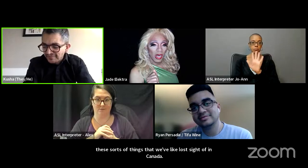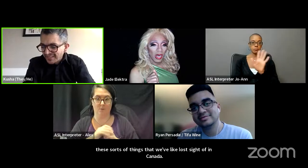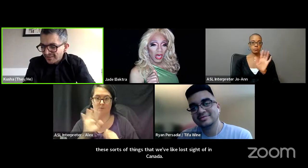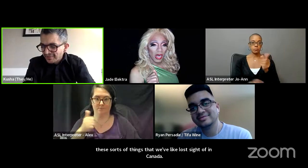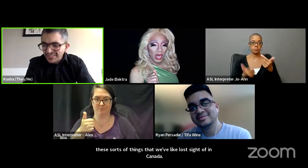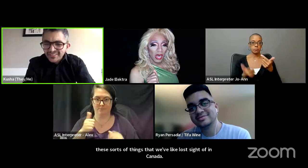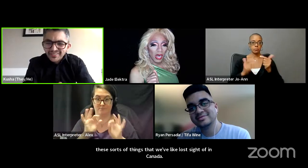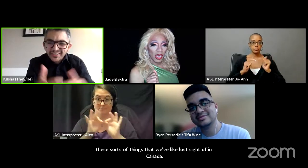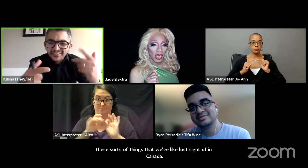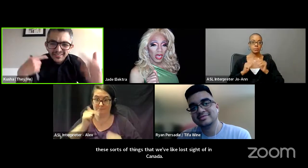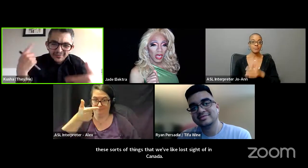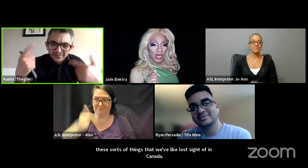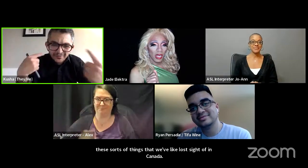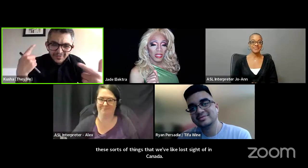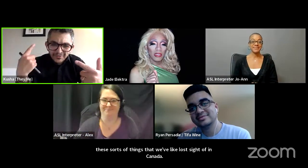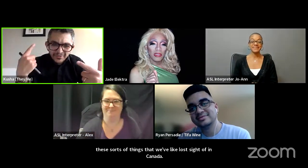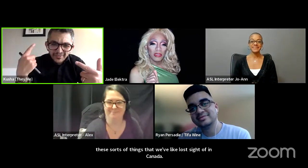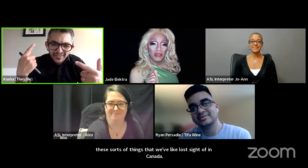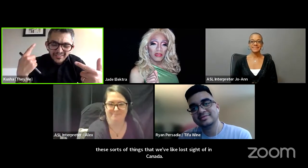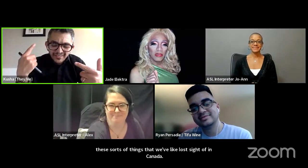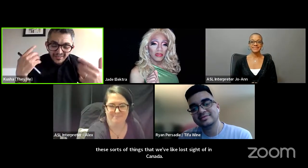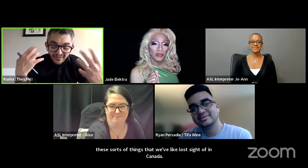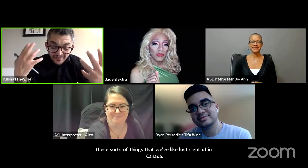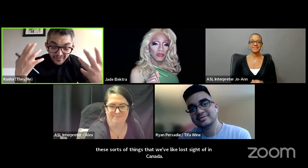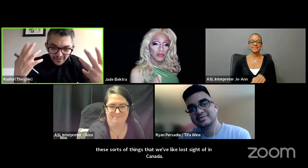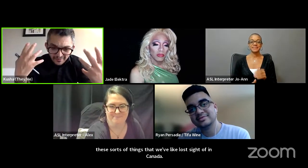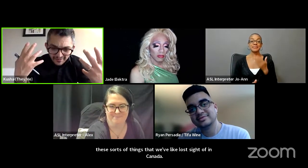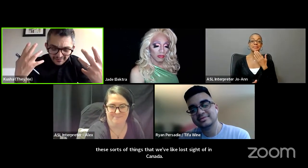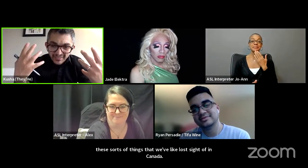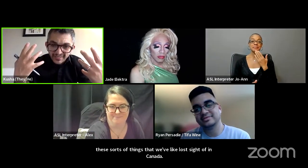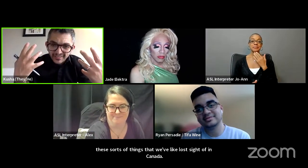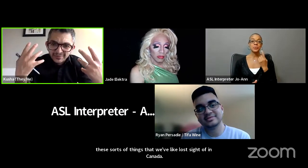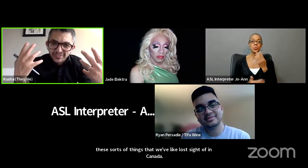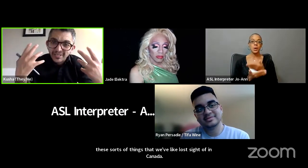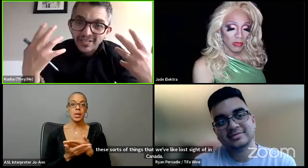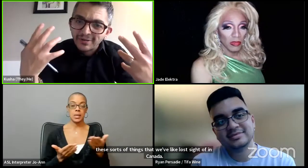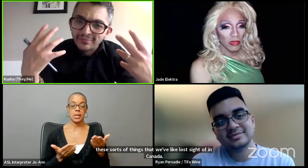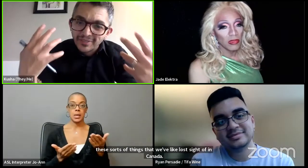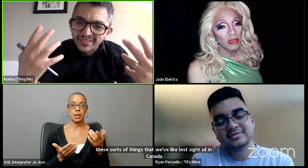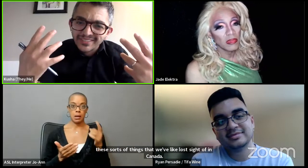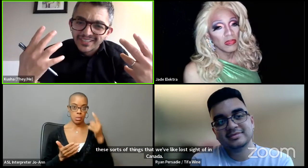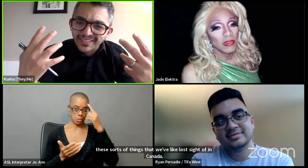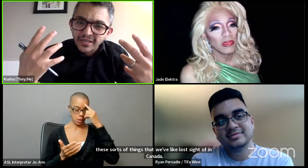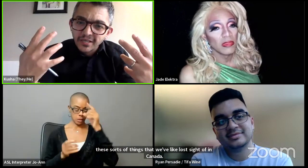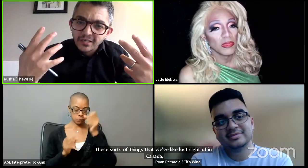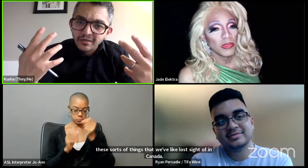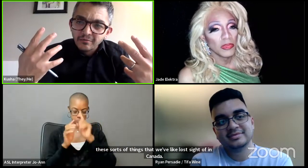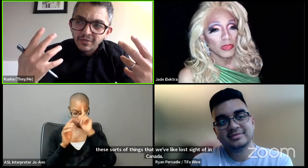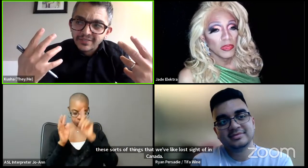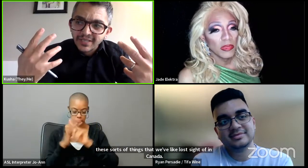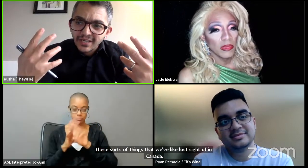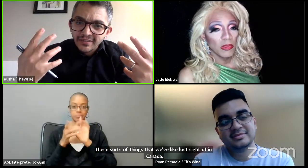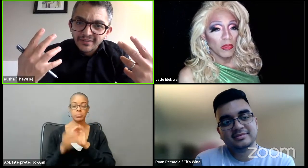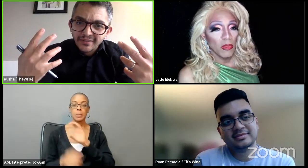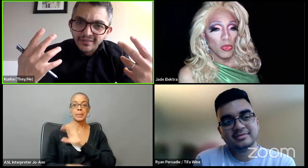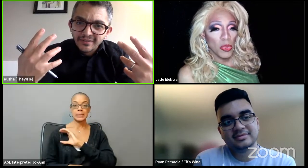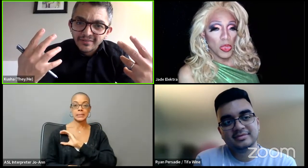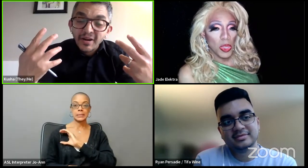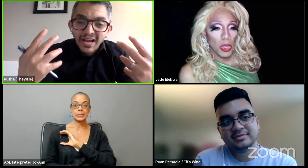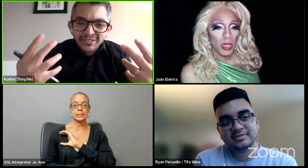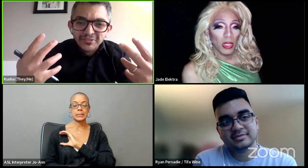that. One of the things that when you were talking, I thought about immediately, especially around policing, was